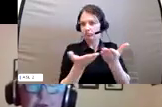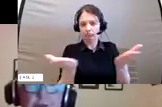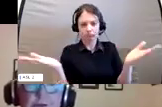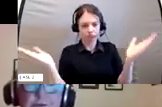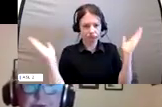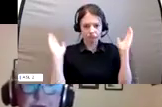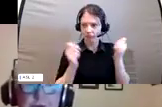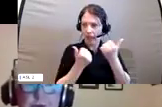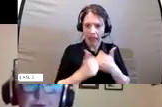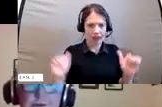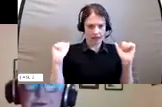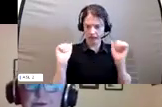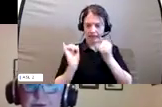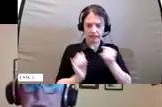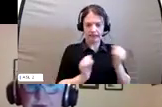of individuals.